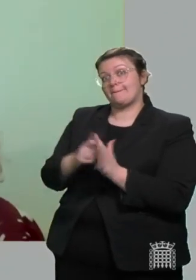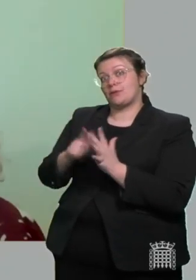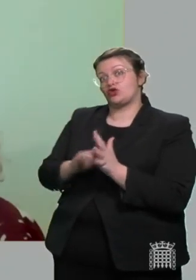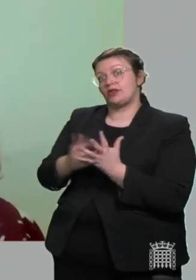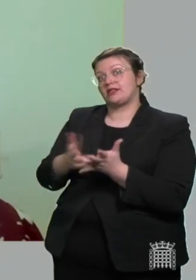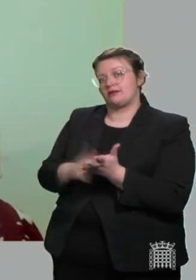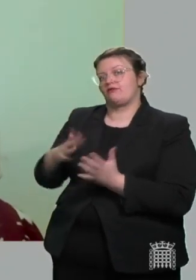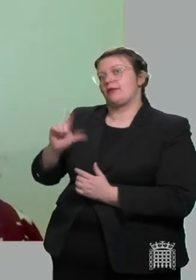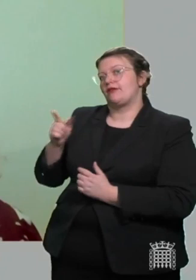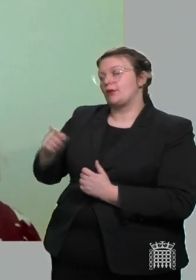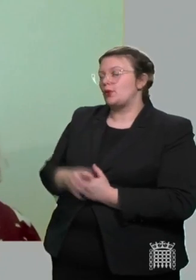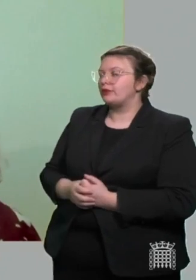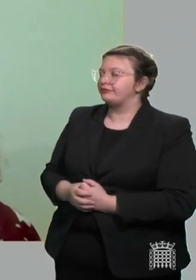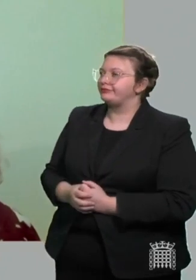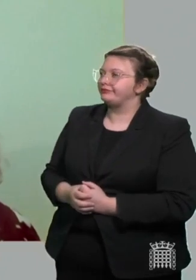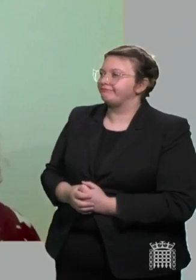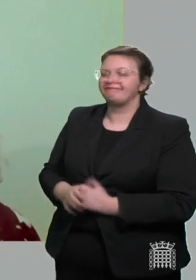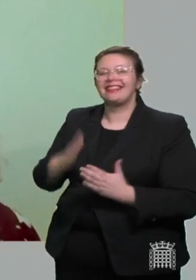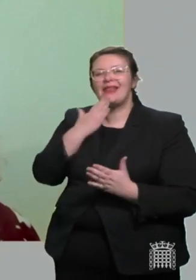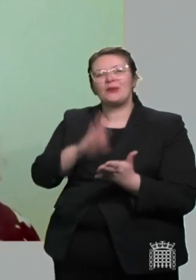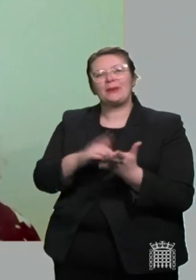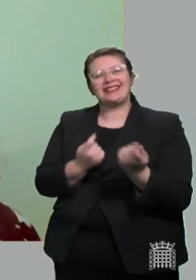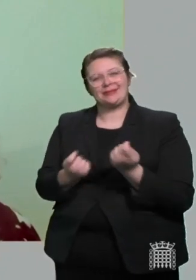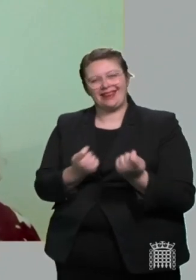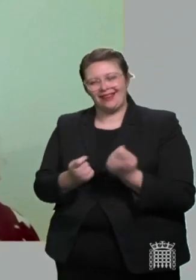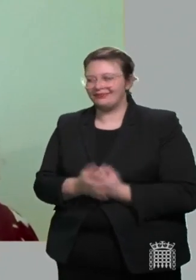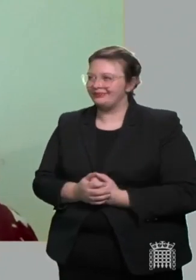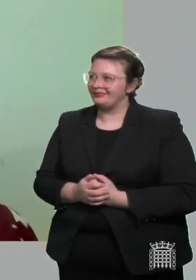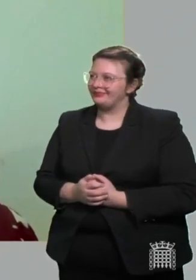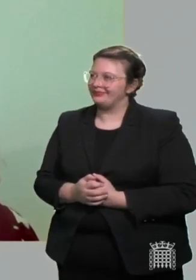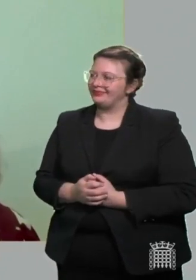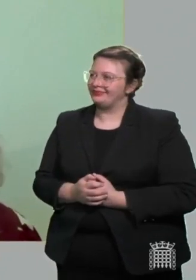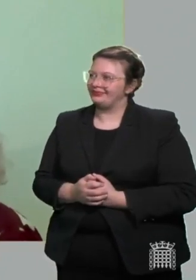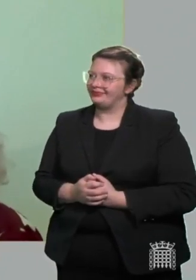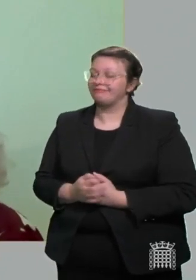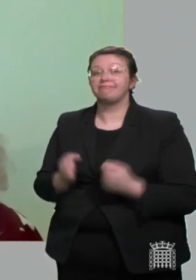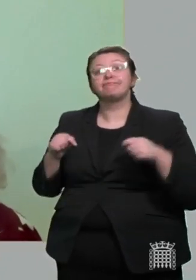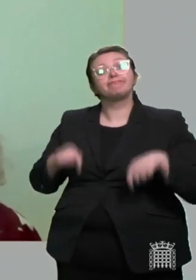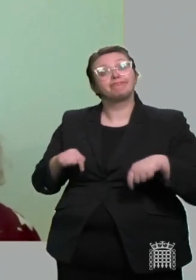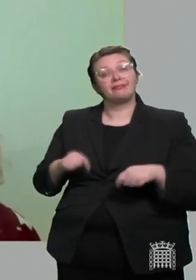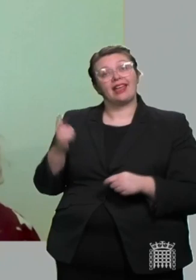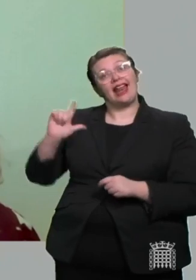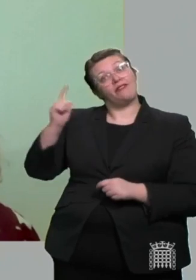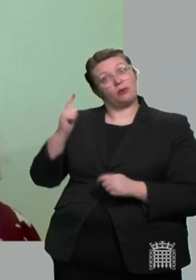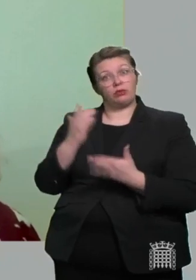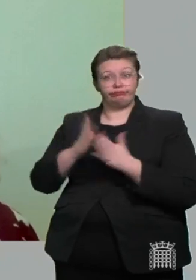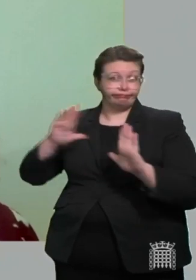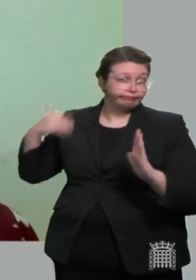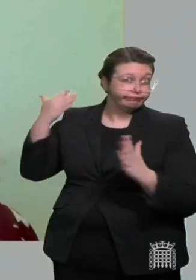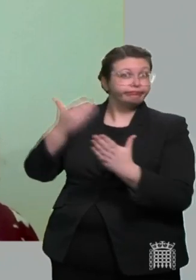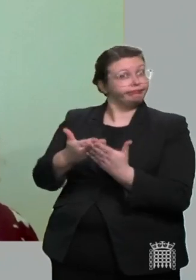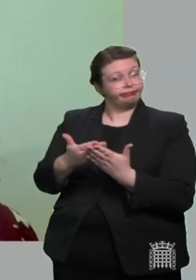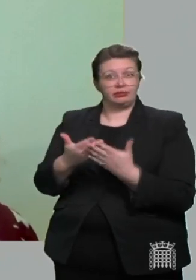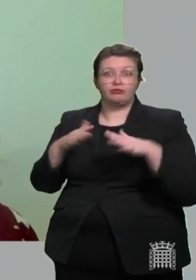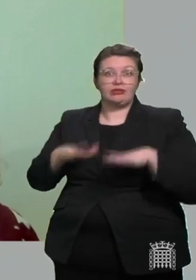Thank you, Mr Speaker. Liverpool is a welcoming city, the oldest Chinese community in Europe, but in 1946, the British